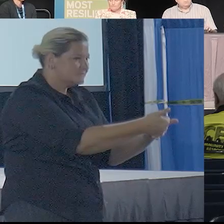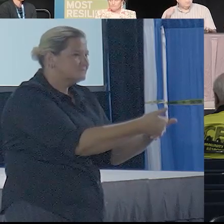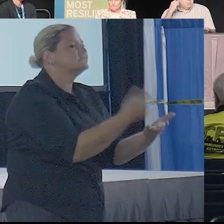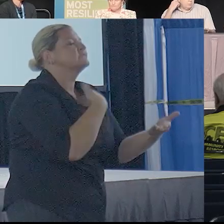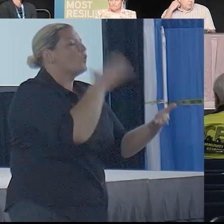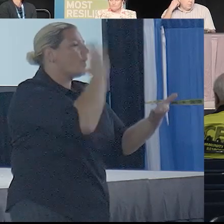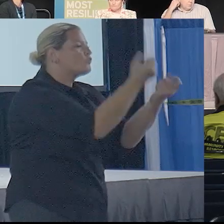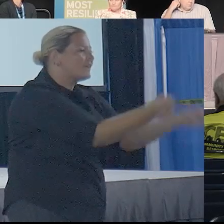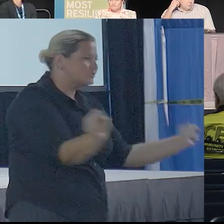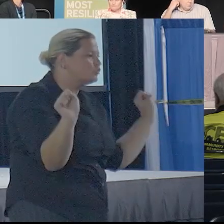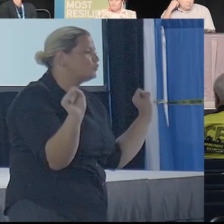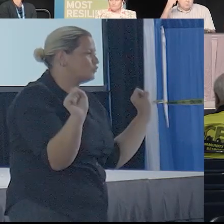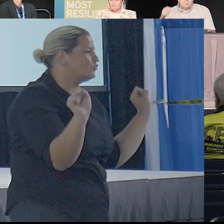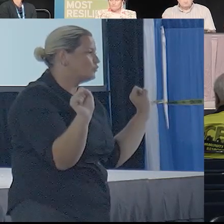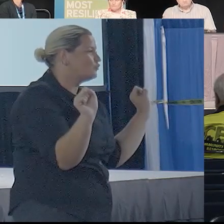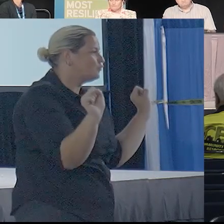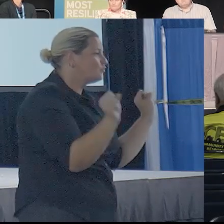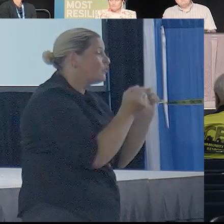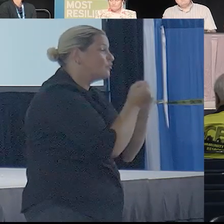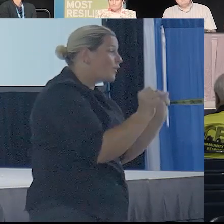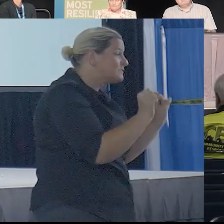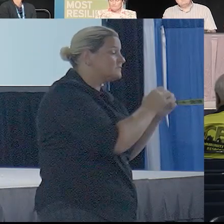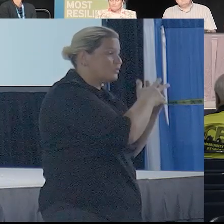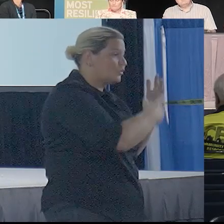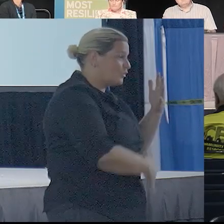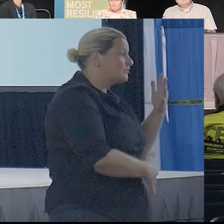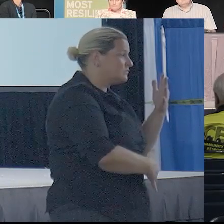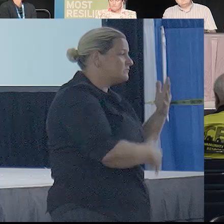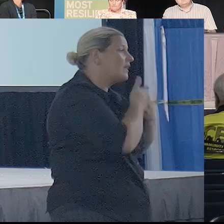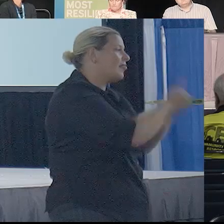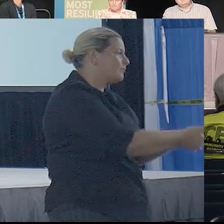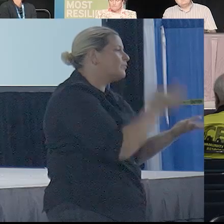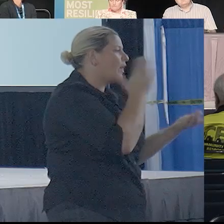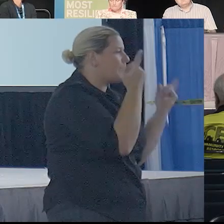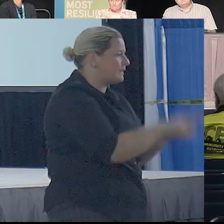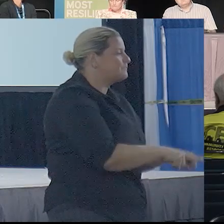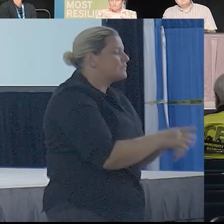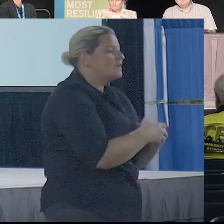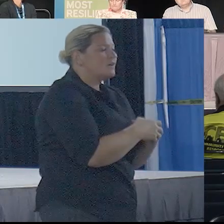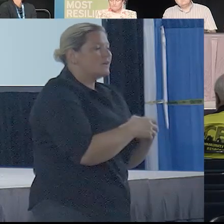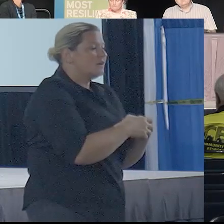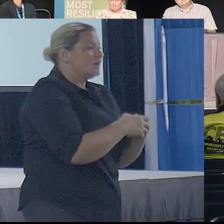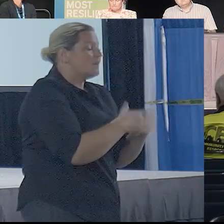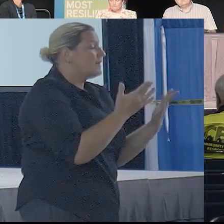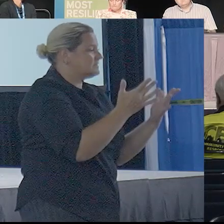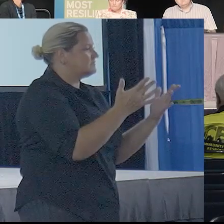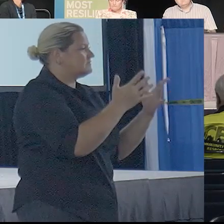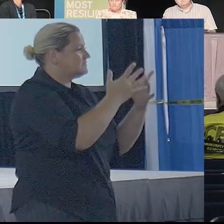rescued, recovering, and so on. And not only that, we have to